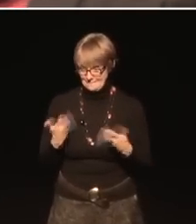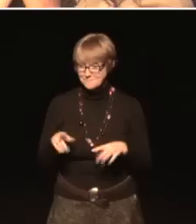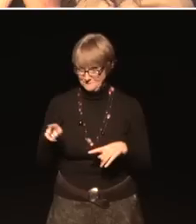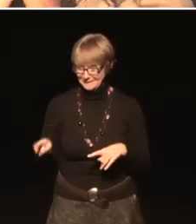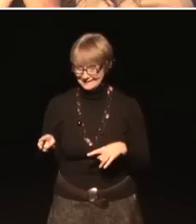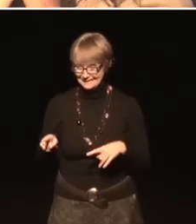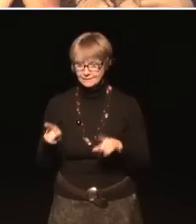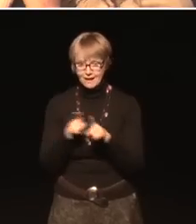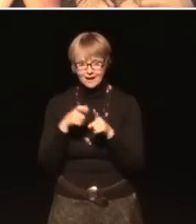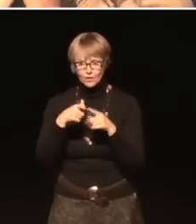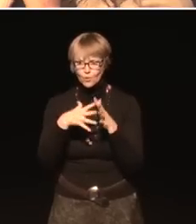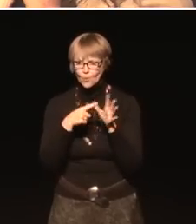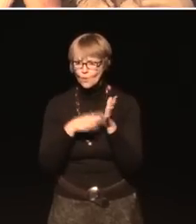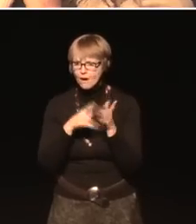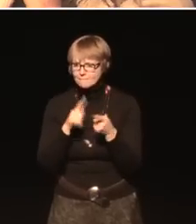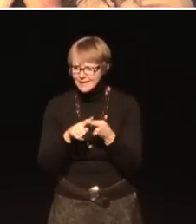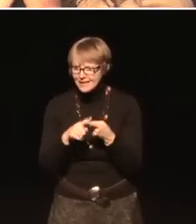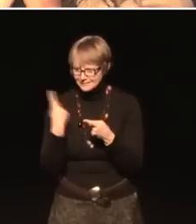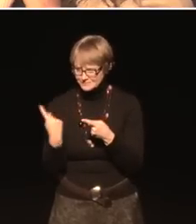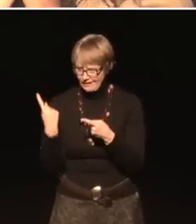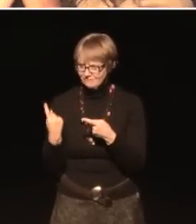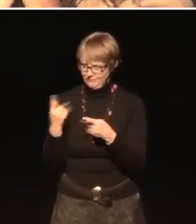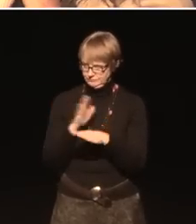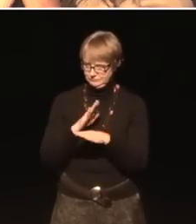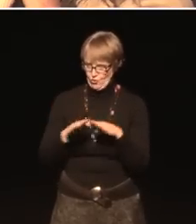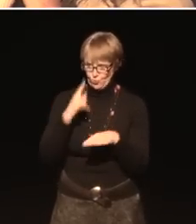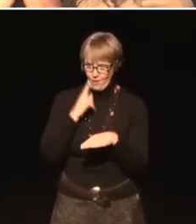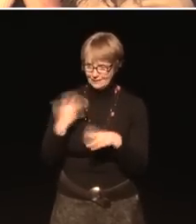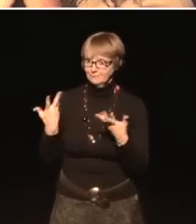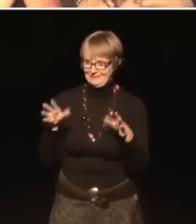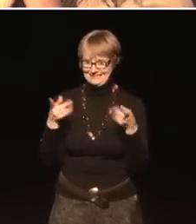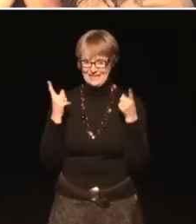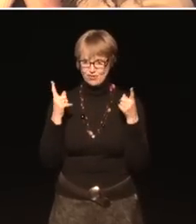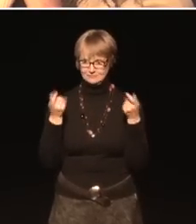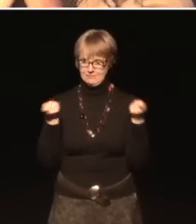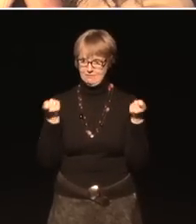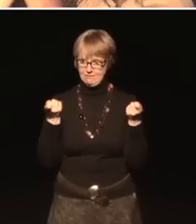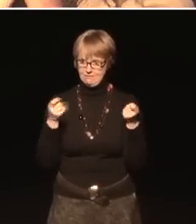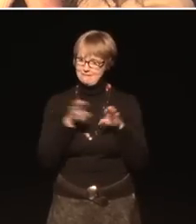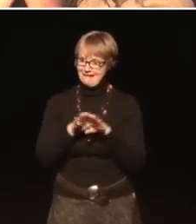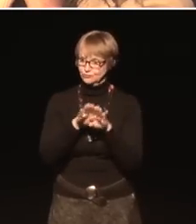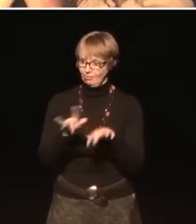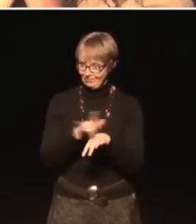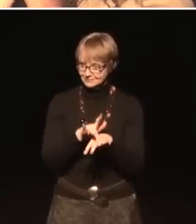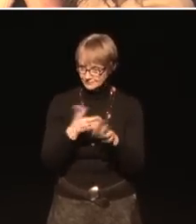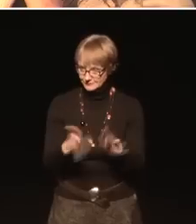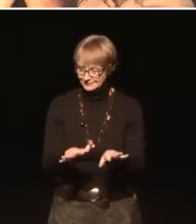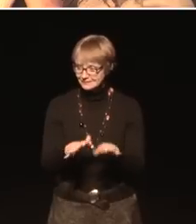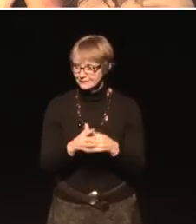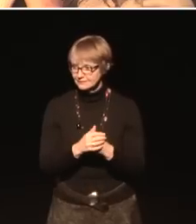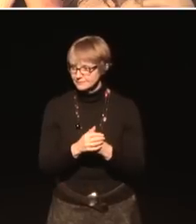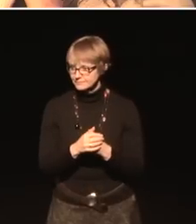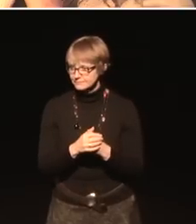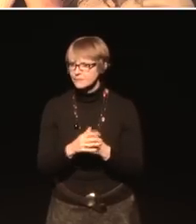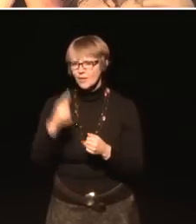or various others, but those are isolated examples, and I think it is a fair question. I think if you look at not just